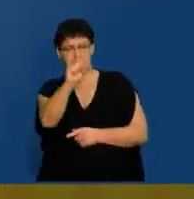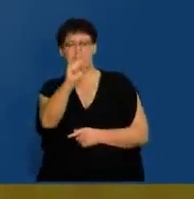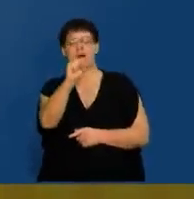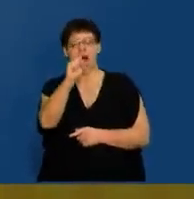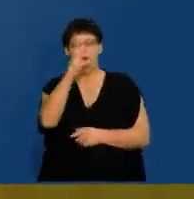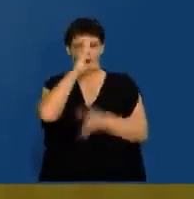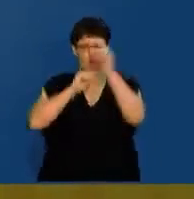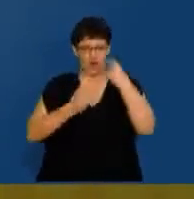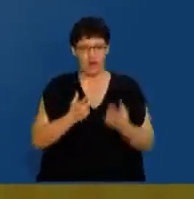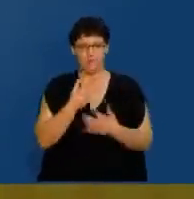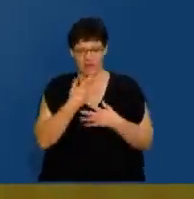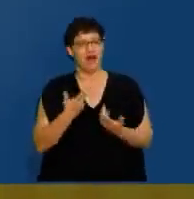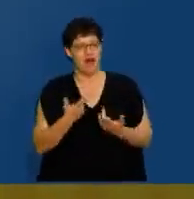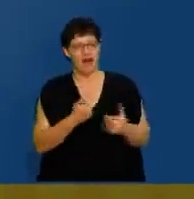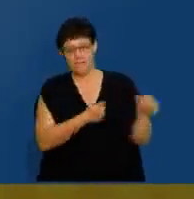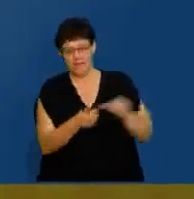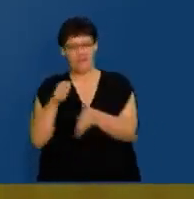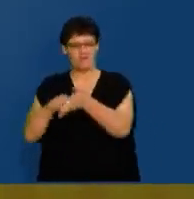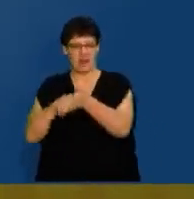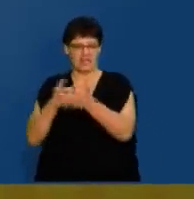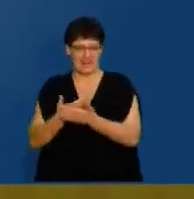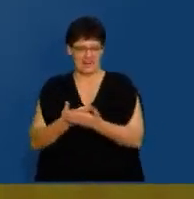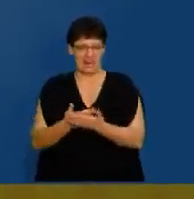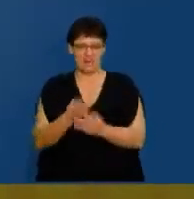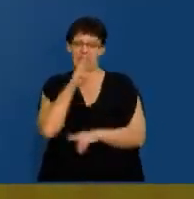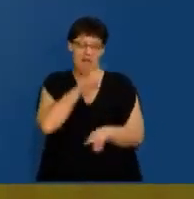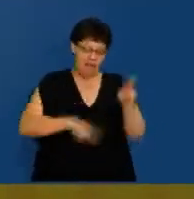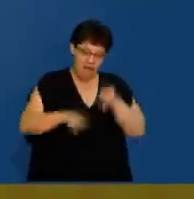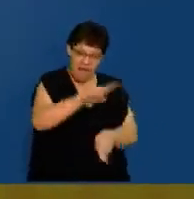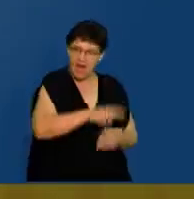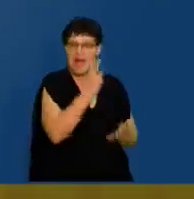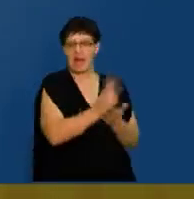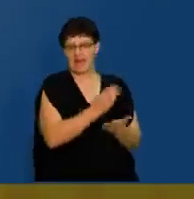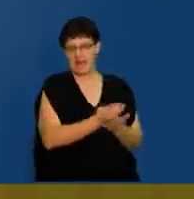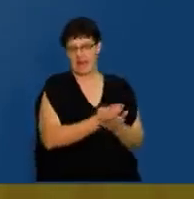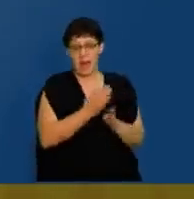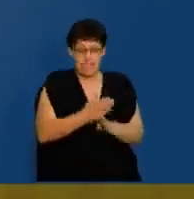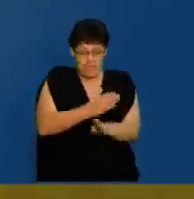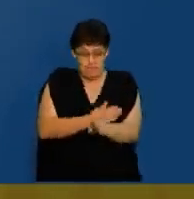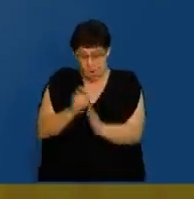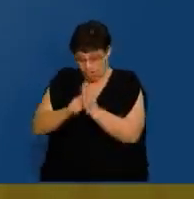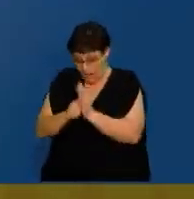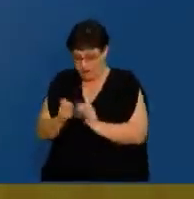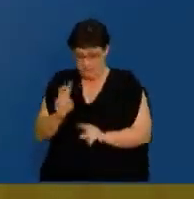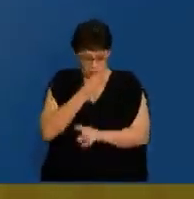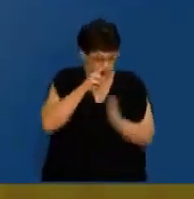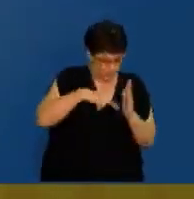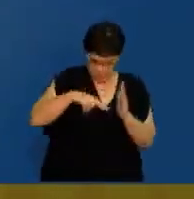them, but most importantly, effectively review these soon before you write.